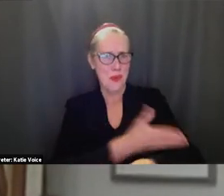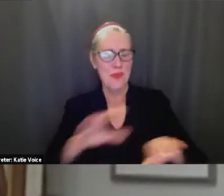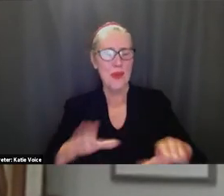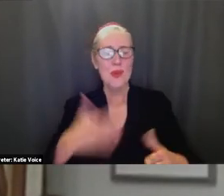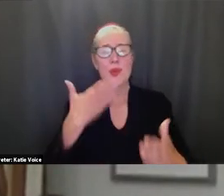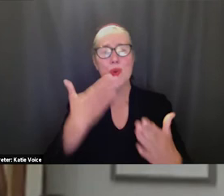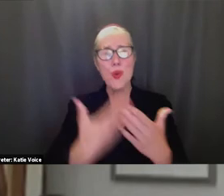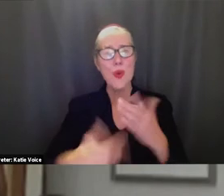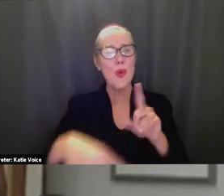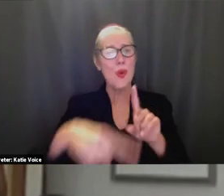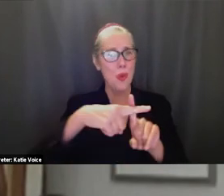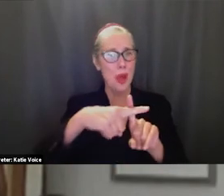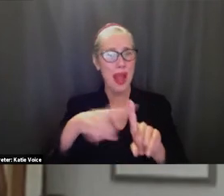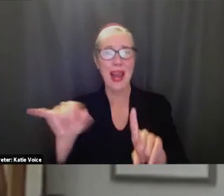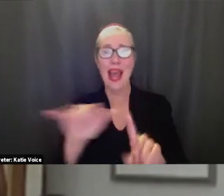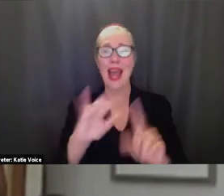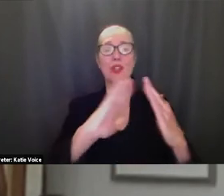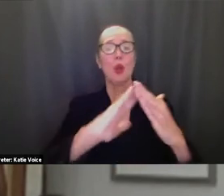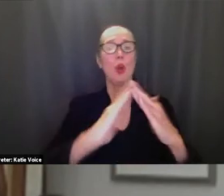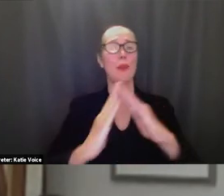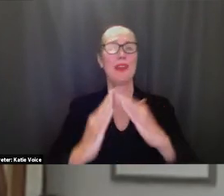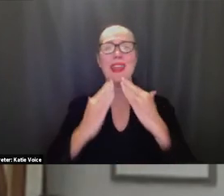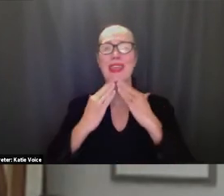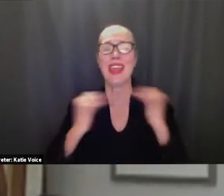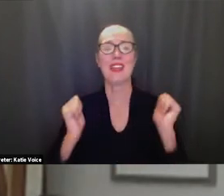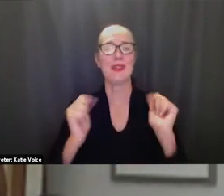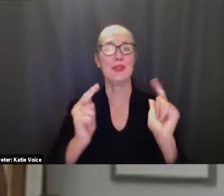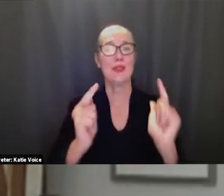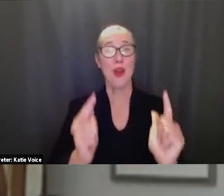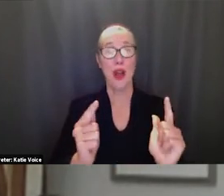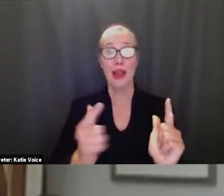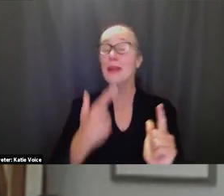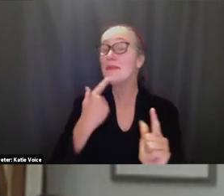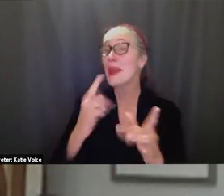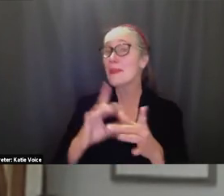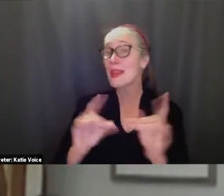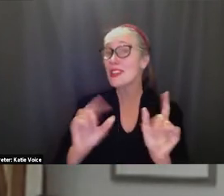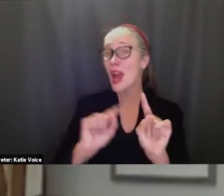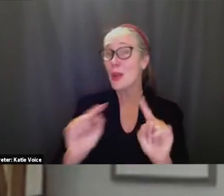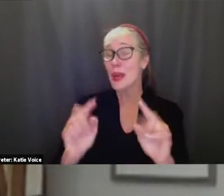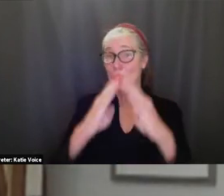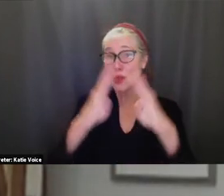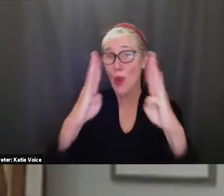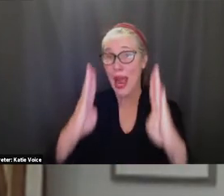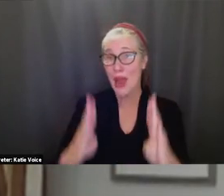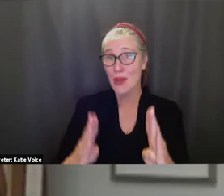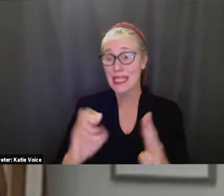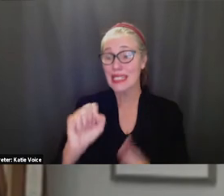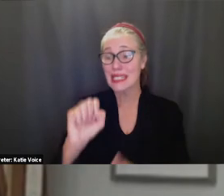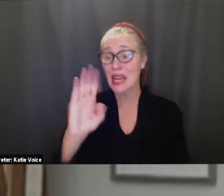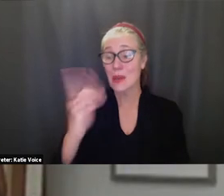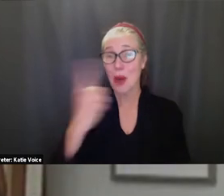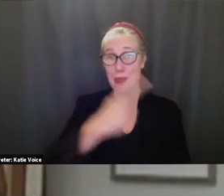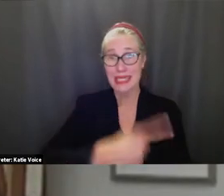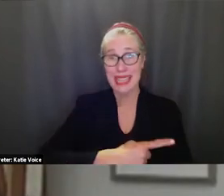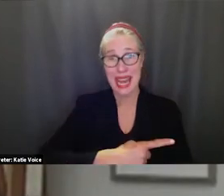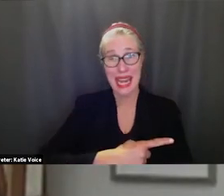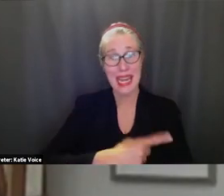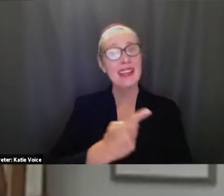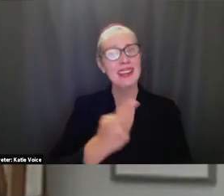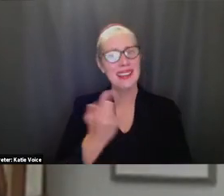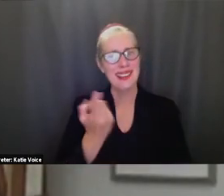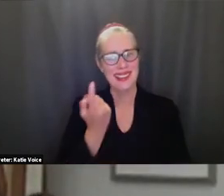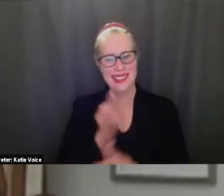all um i also wanted to mention that i attended housing santa barbara day this past weekend